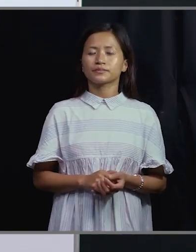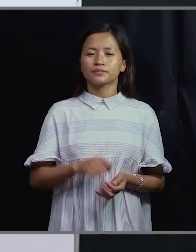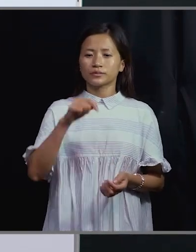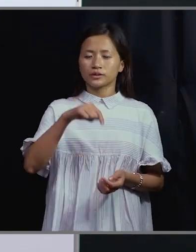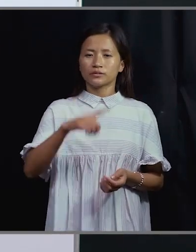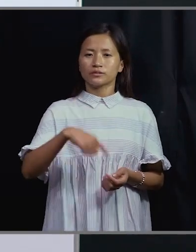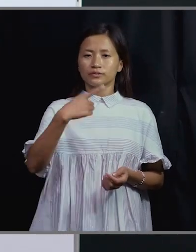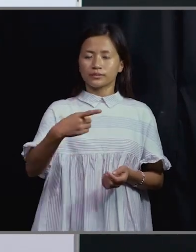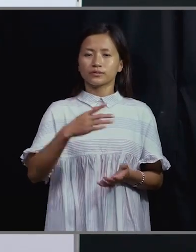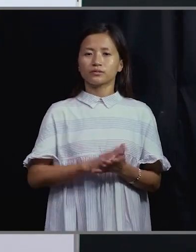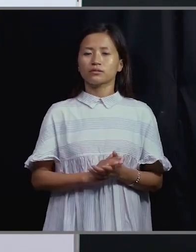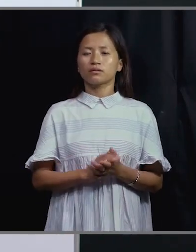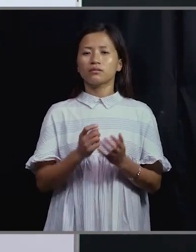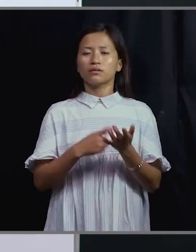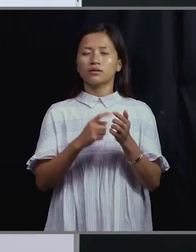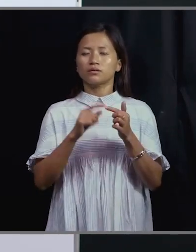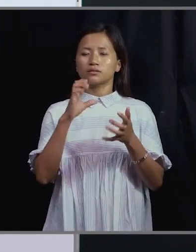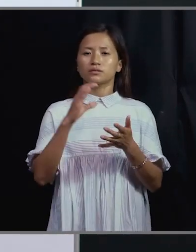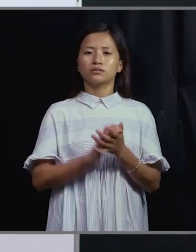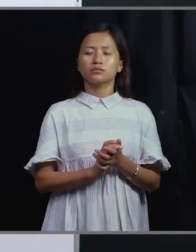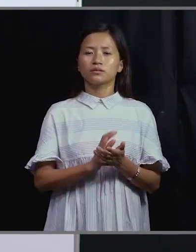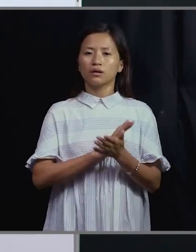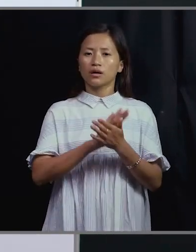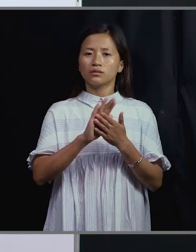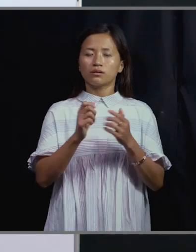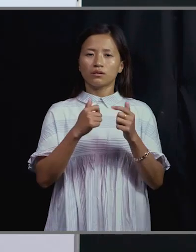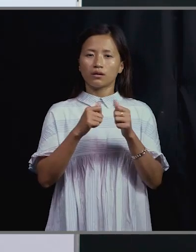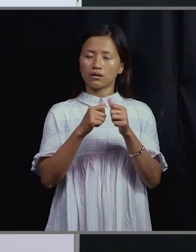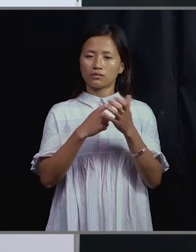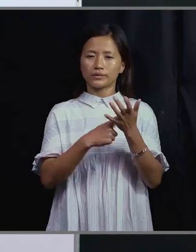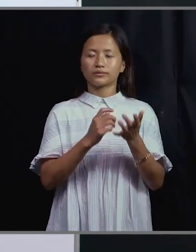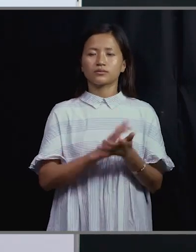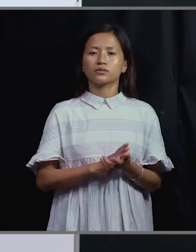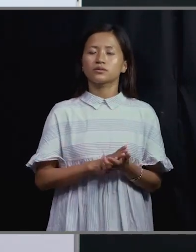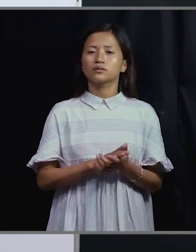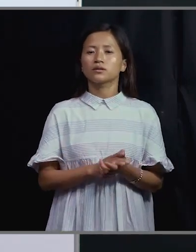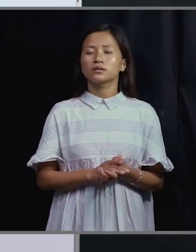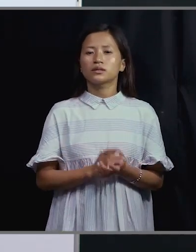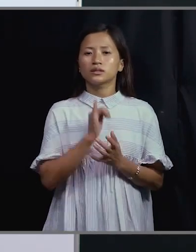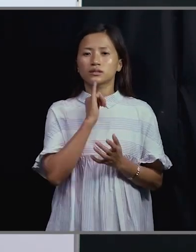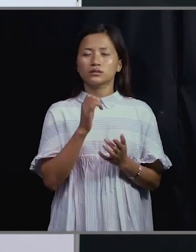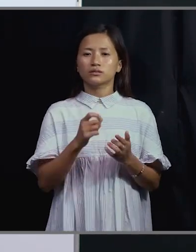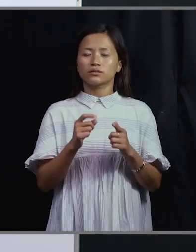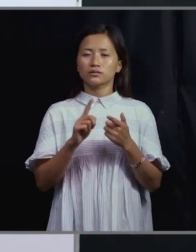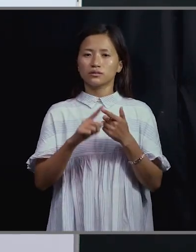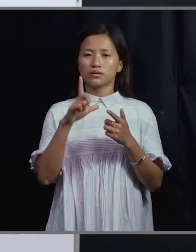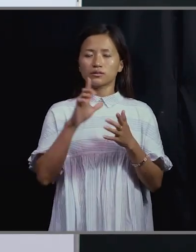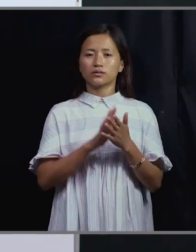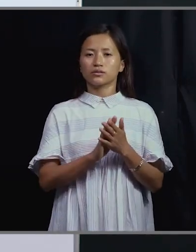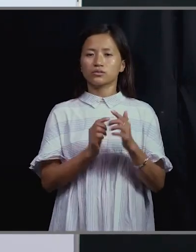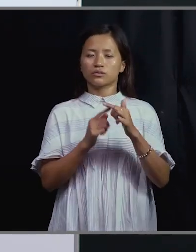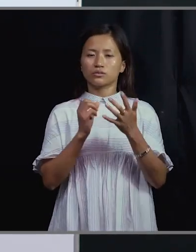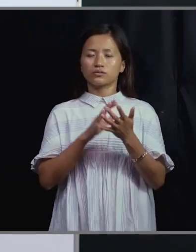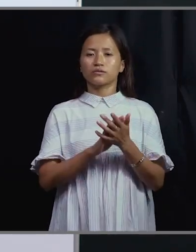Now the next reaction of these haloarenes is the electrophilic substitution